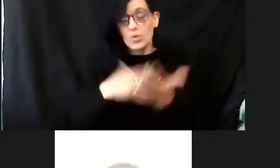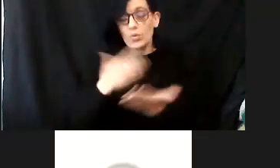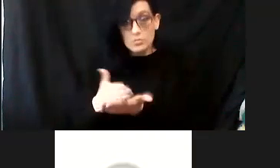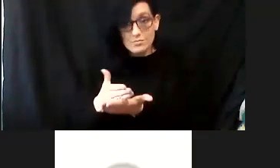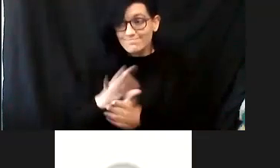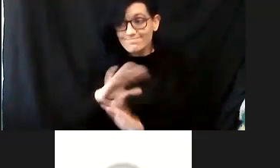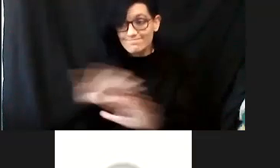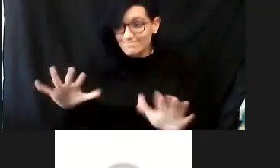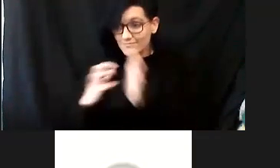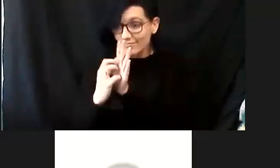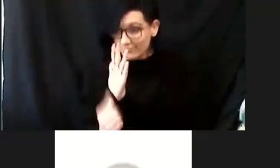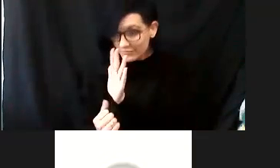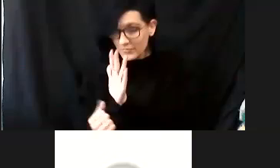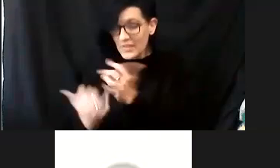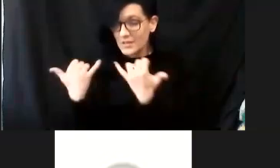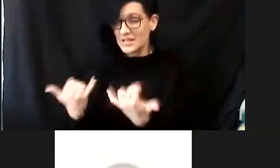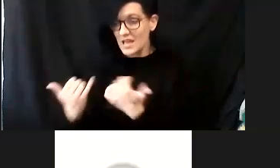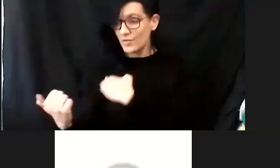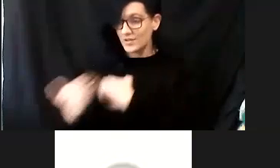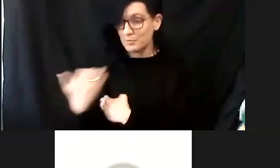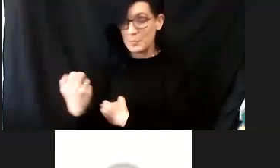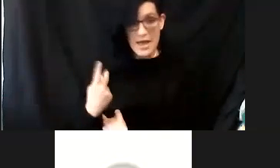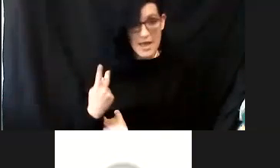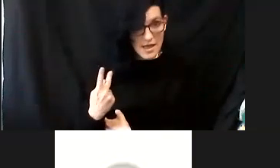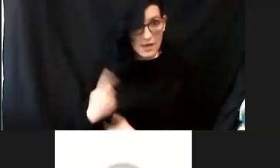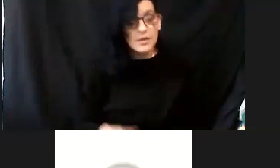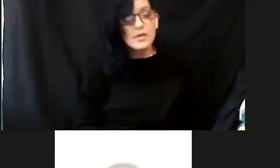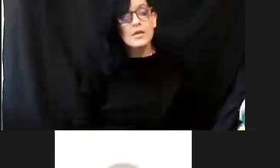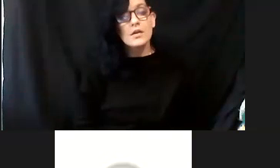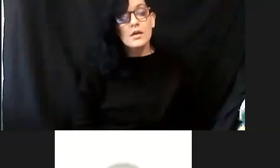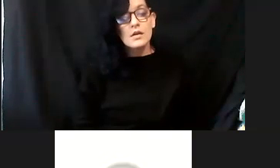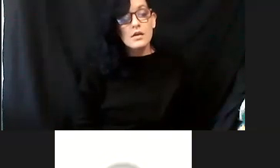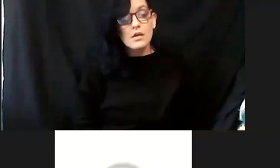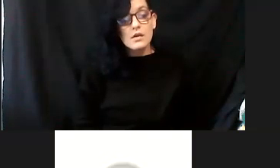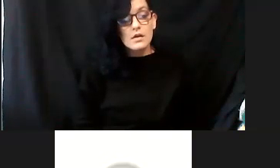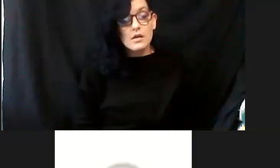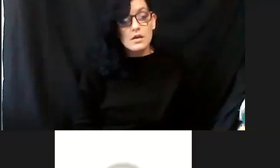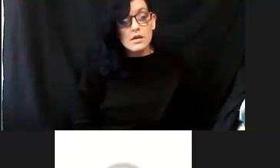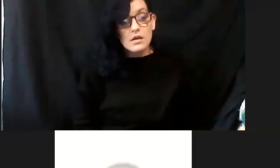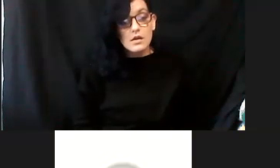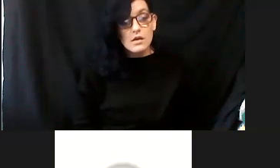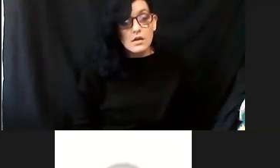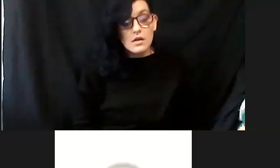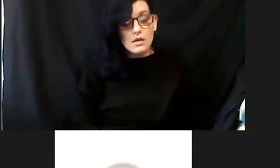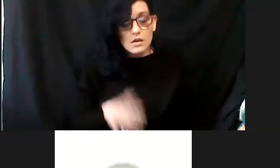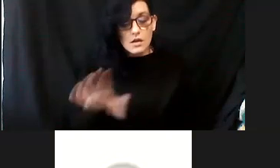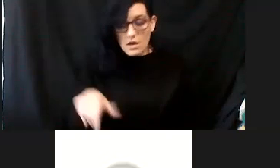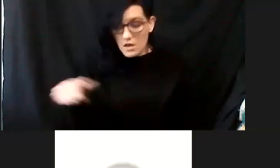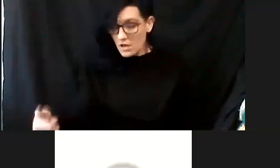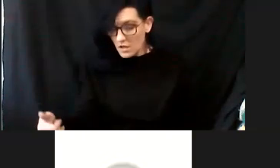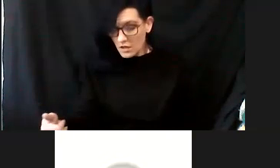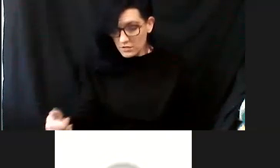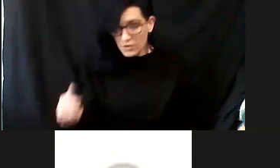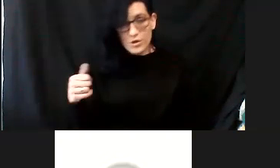back to the people that it's been taken from. The other way that the CARES Act